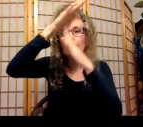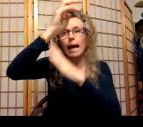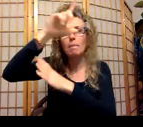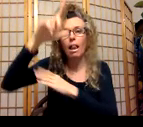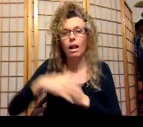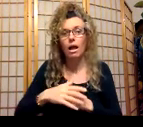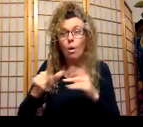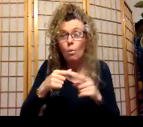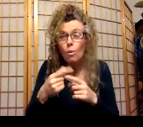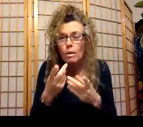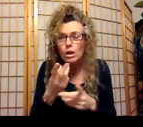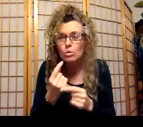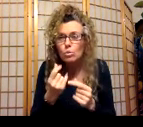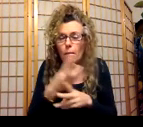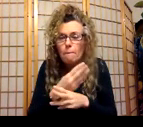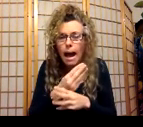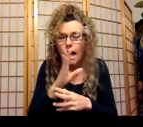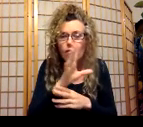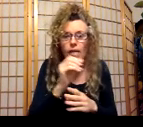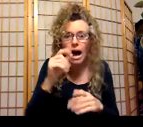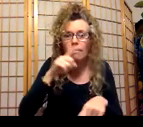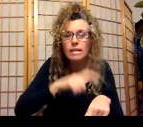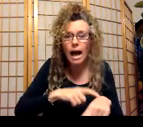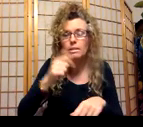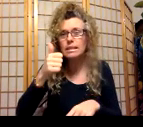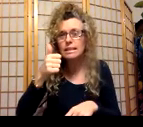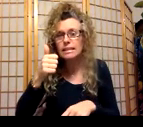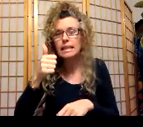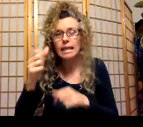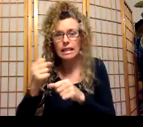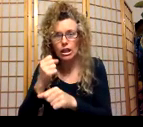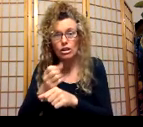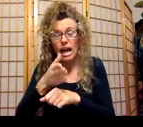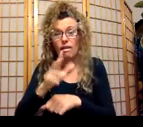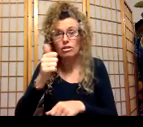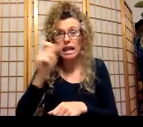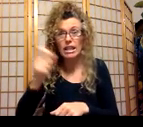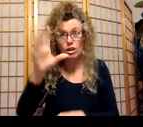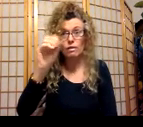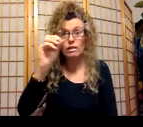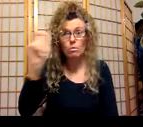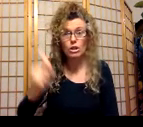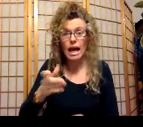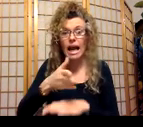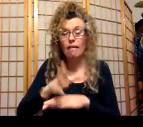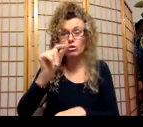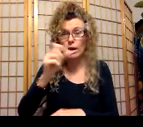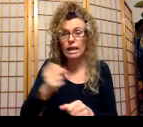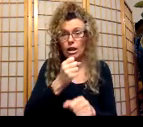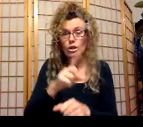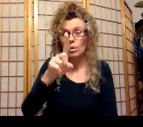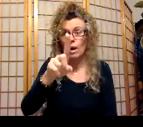When we do the math, 5 times 10 years. After 10 years it is 50%. After 20